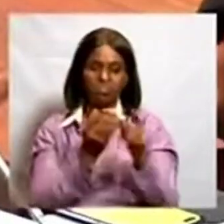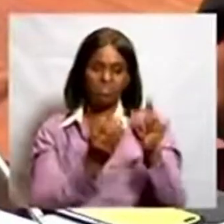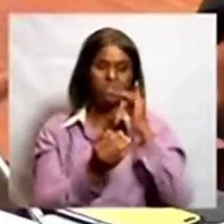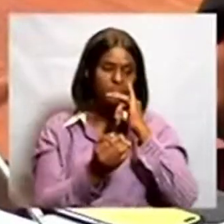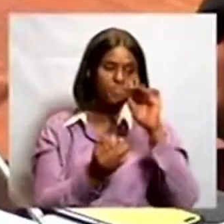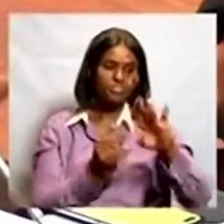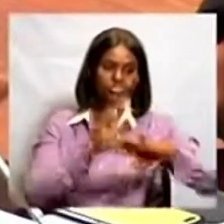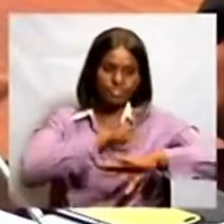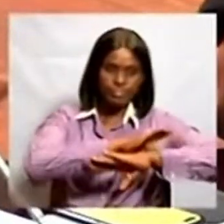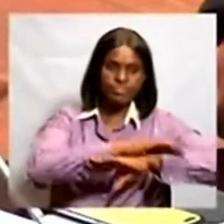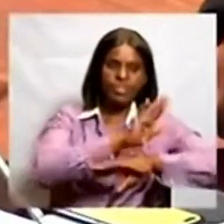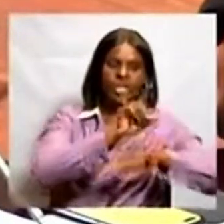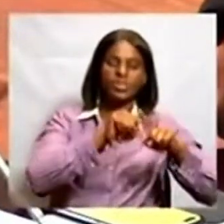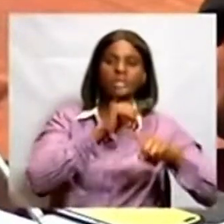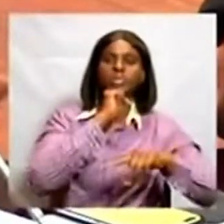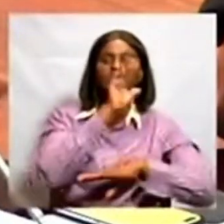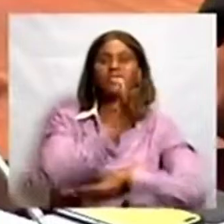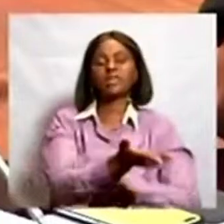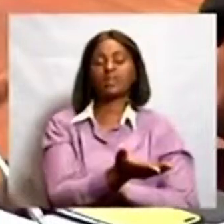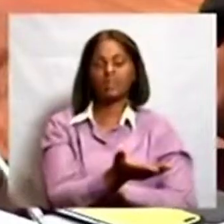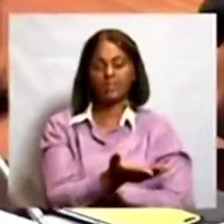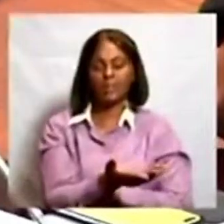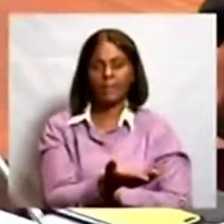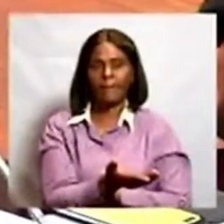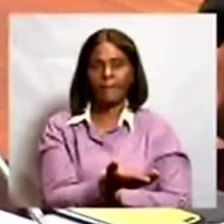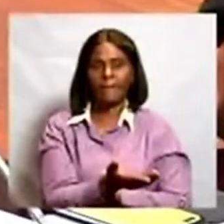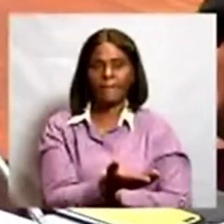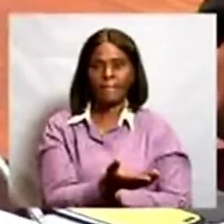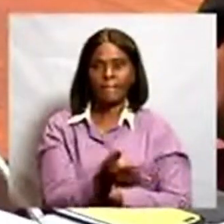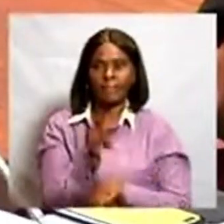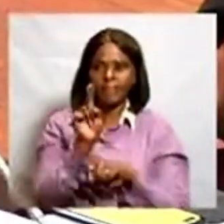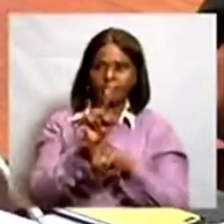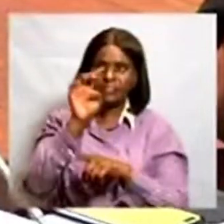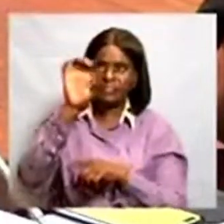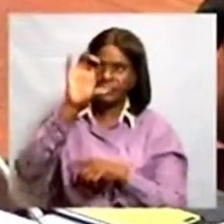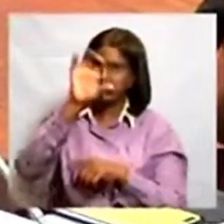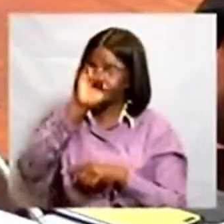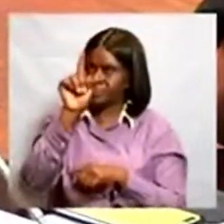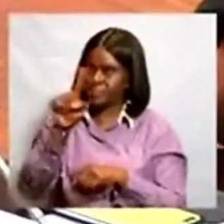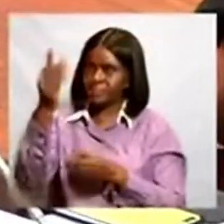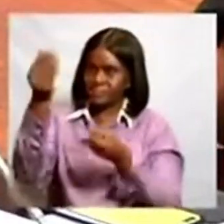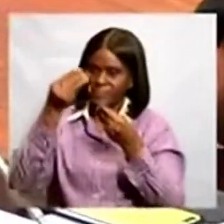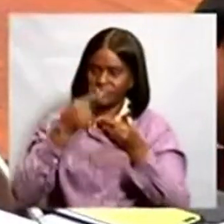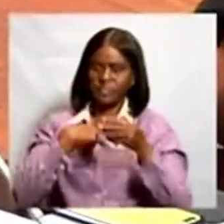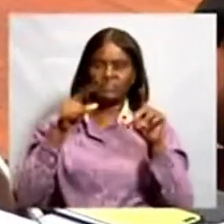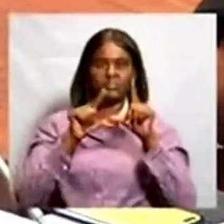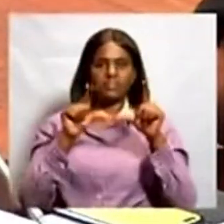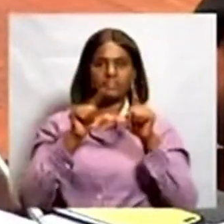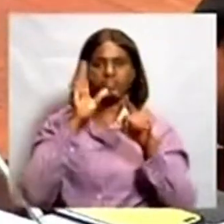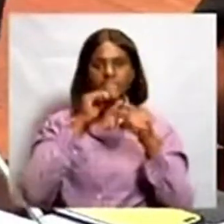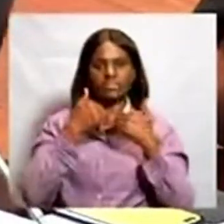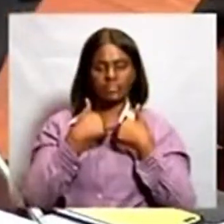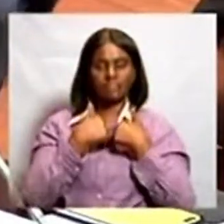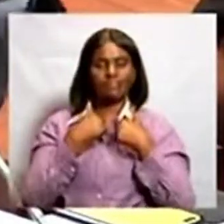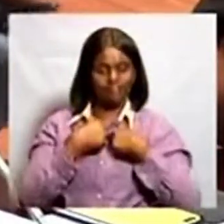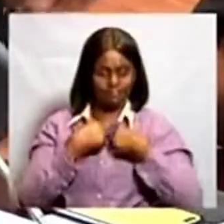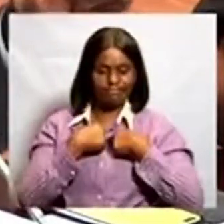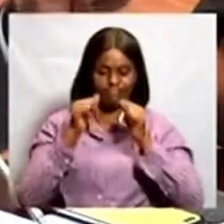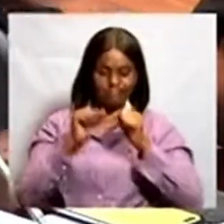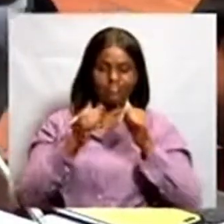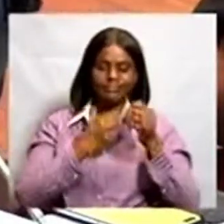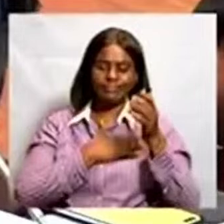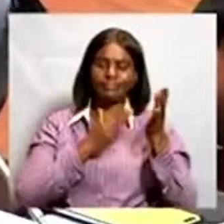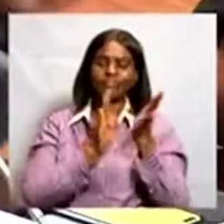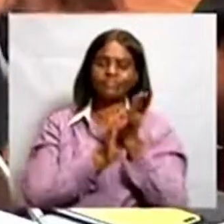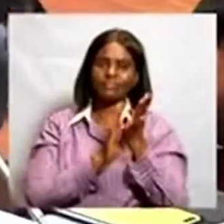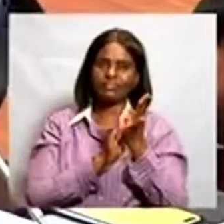there and they are not there. Okay? This is that issues me a license. That my